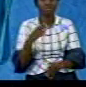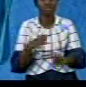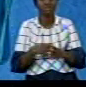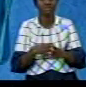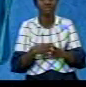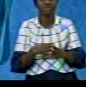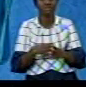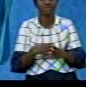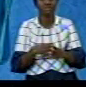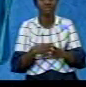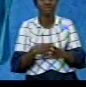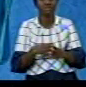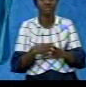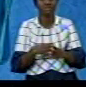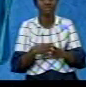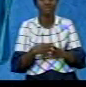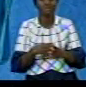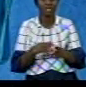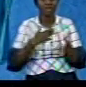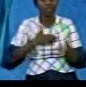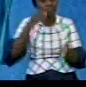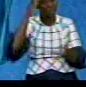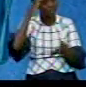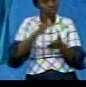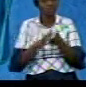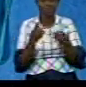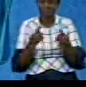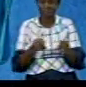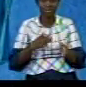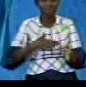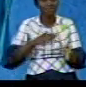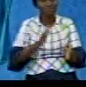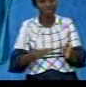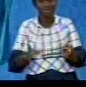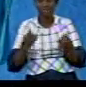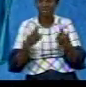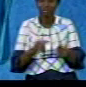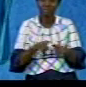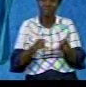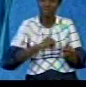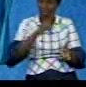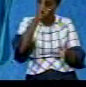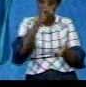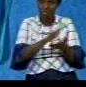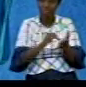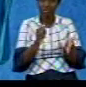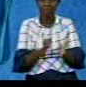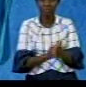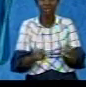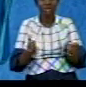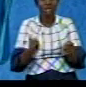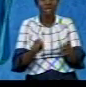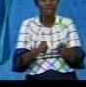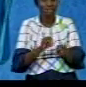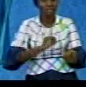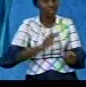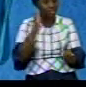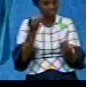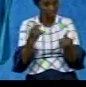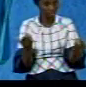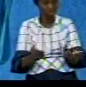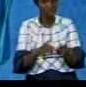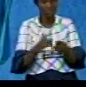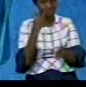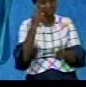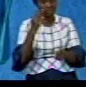yeah i cannot husband my children have tried but i believe god that i have coming to come and share my father in the lord and god